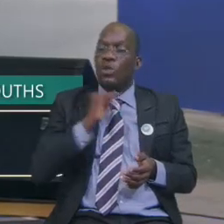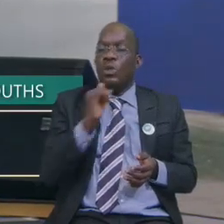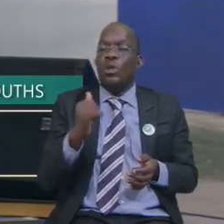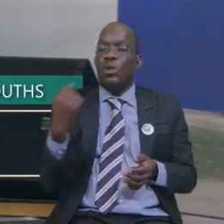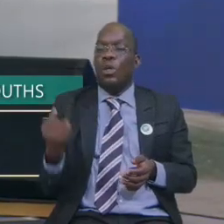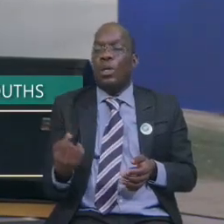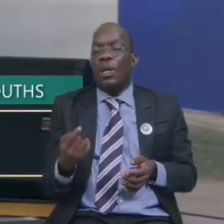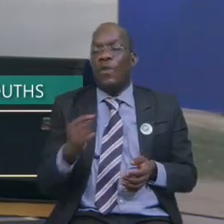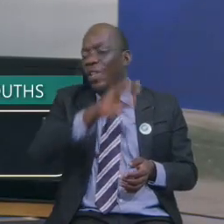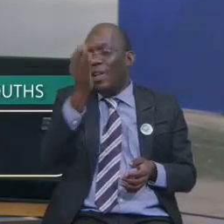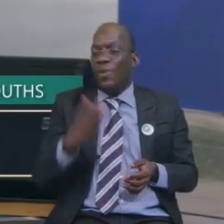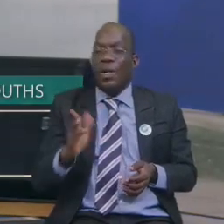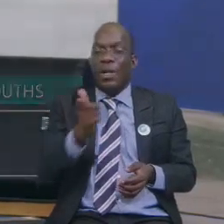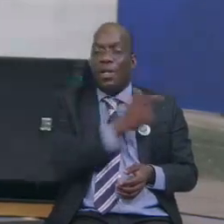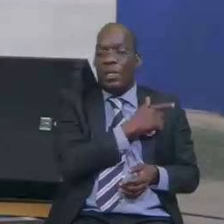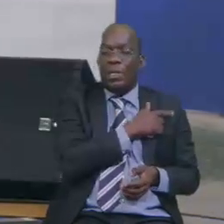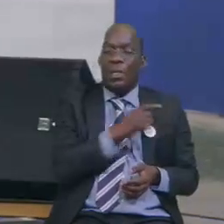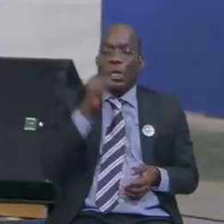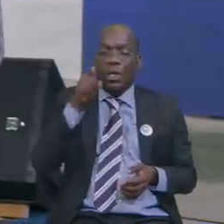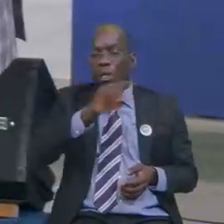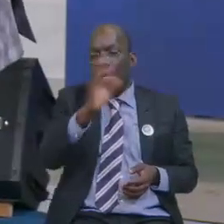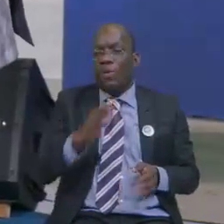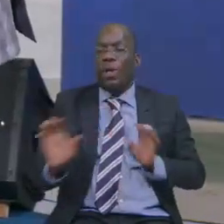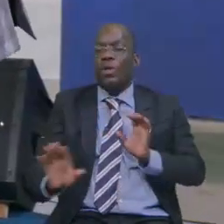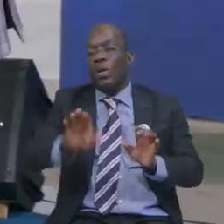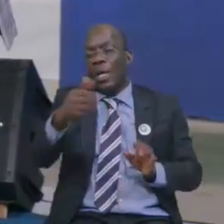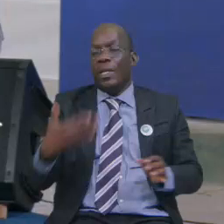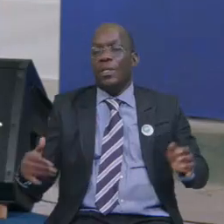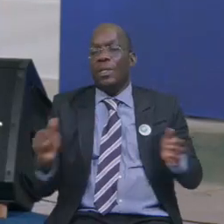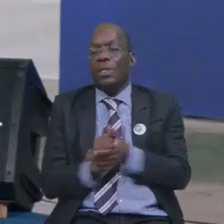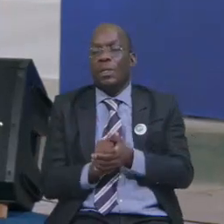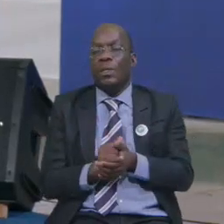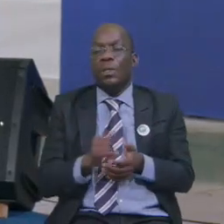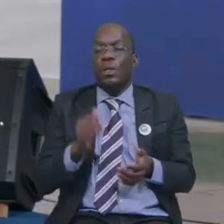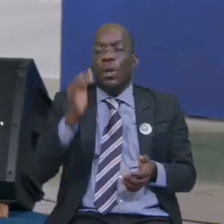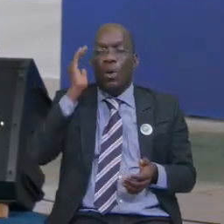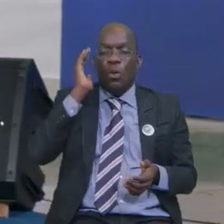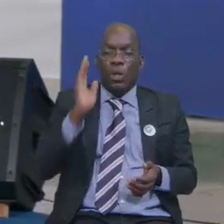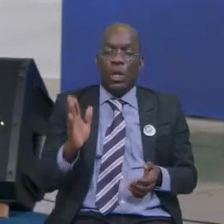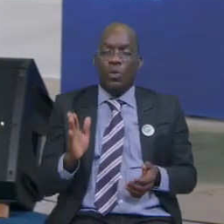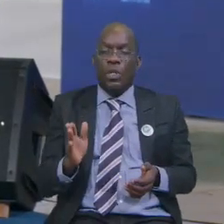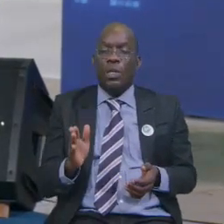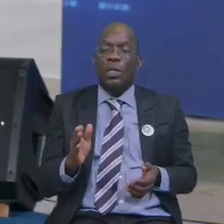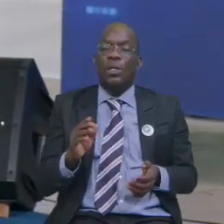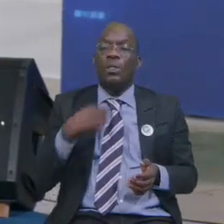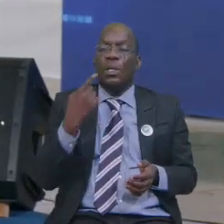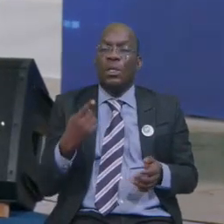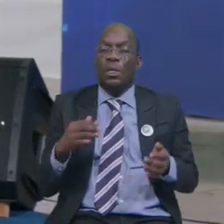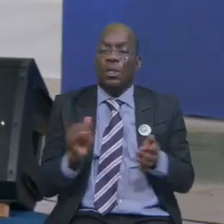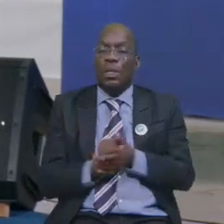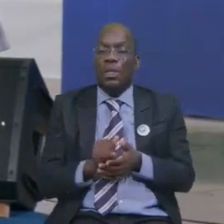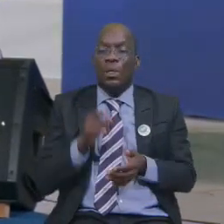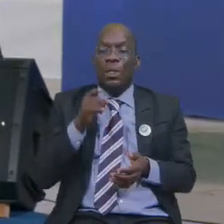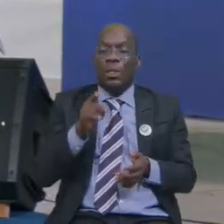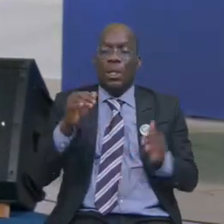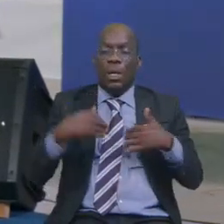does any unimportant thing. He never does anything that you will say, well, yes, it's time of